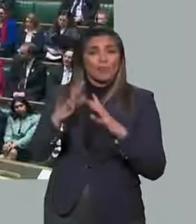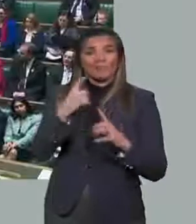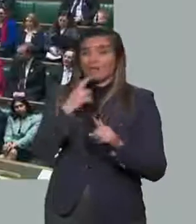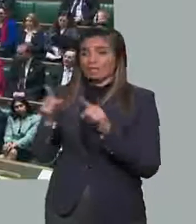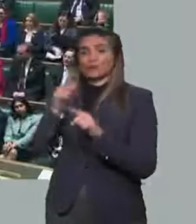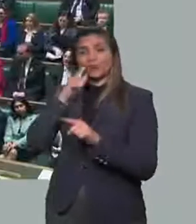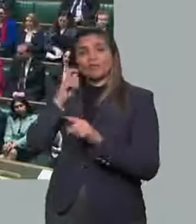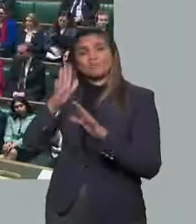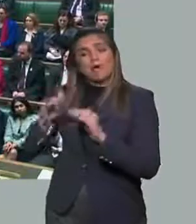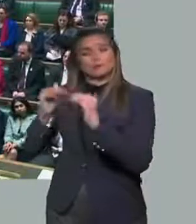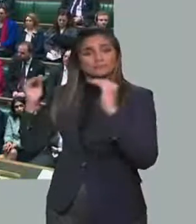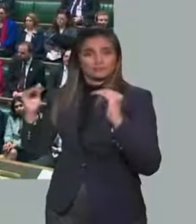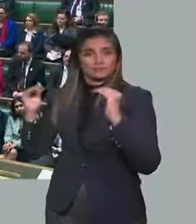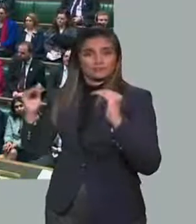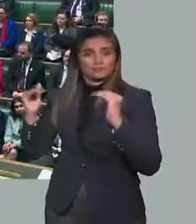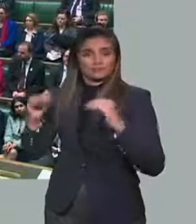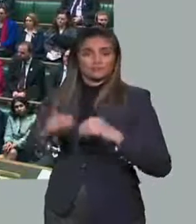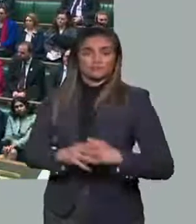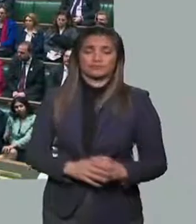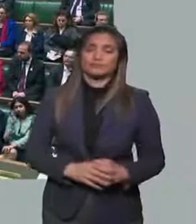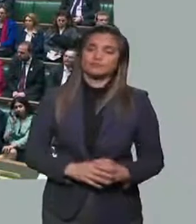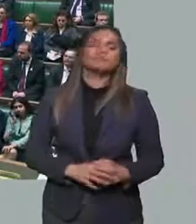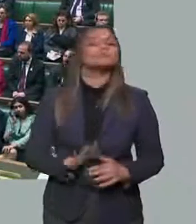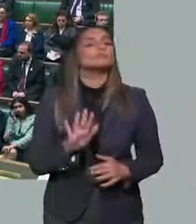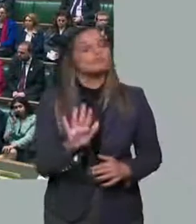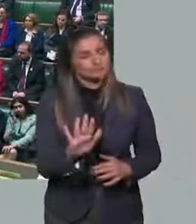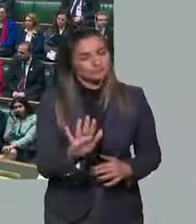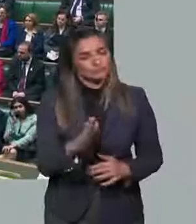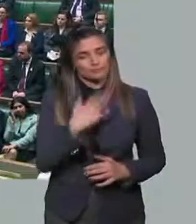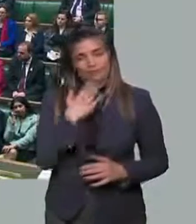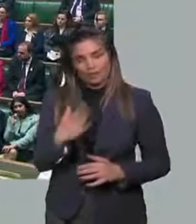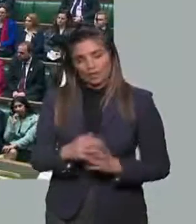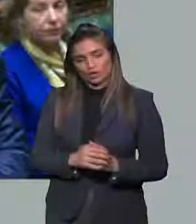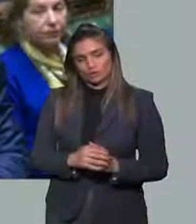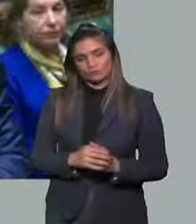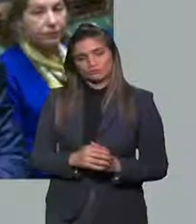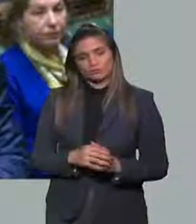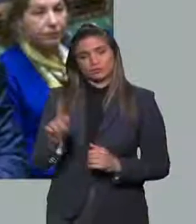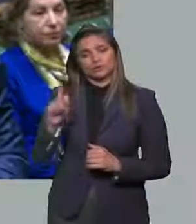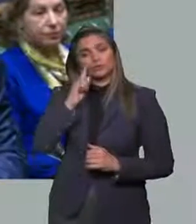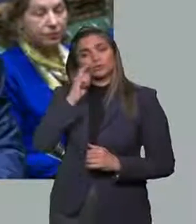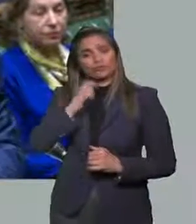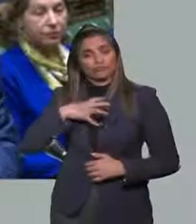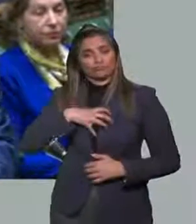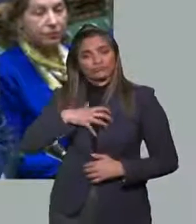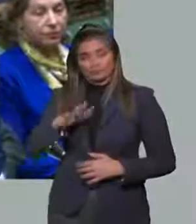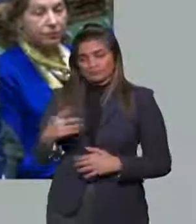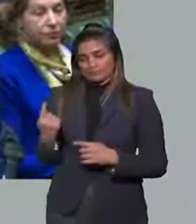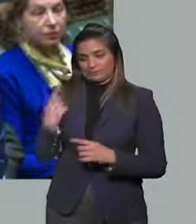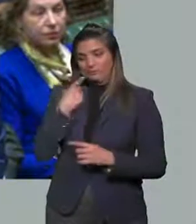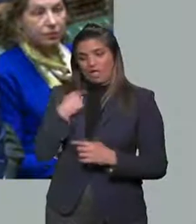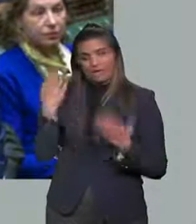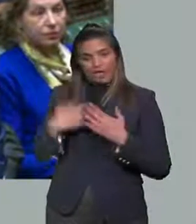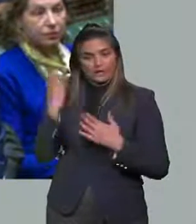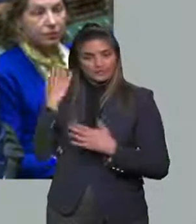Finland. Well, can I thank my right honourable friend, and he will have heard what President Zelensky has said overnight in relation to this. But one